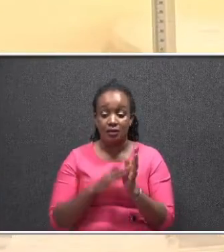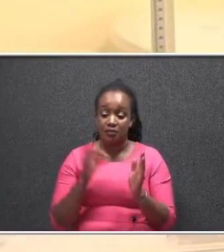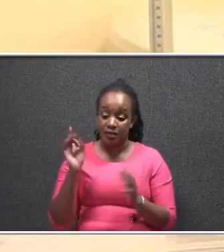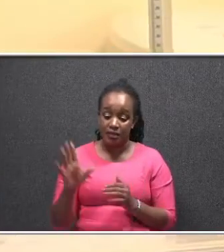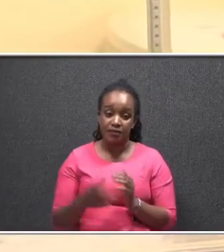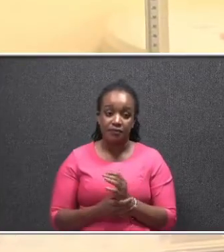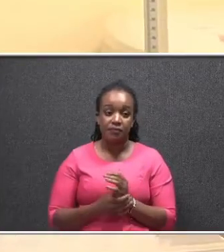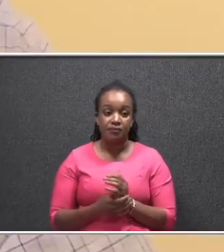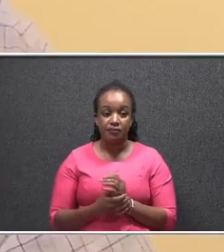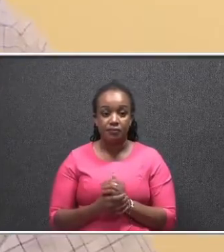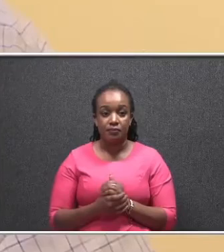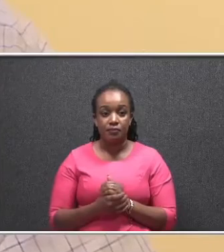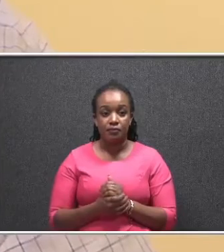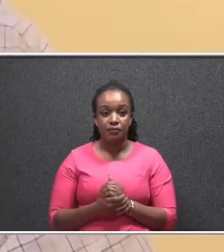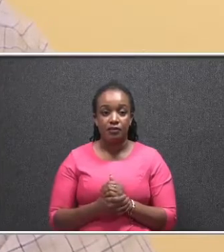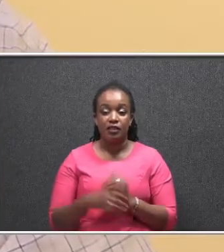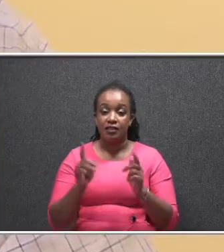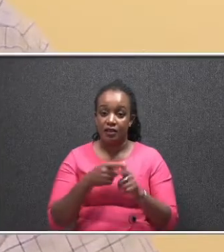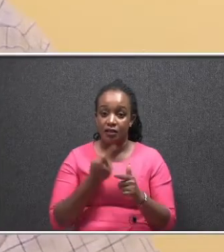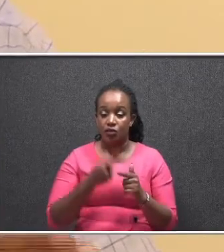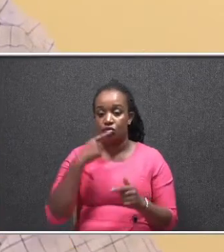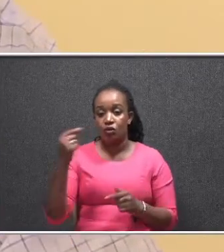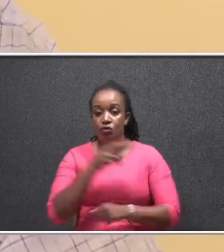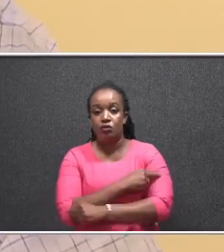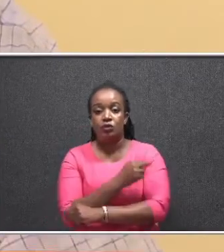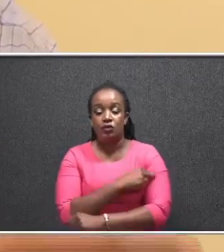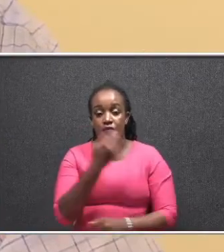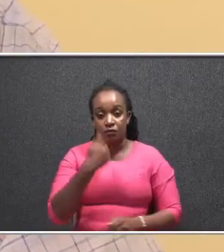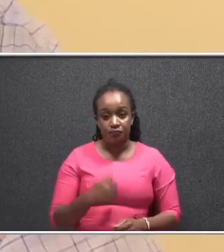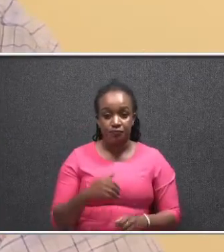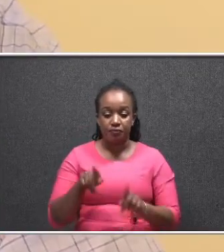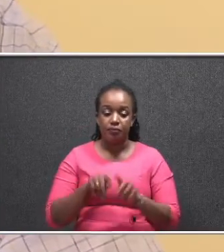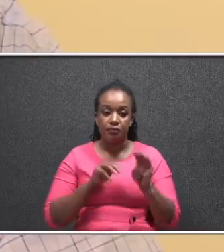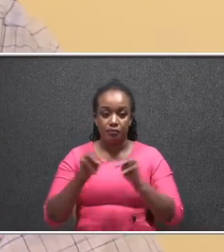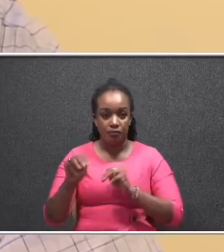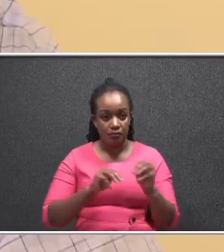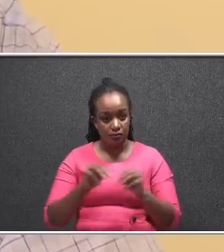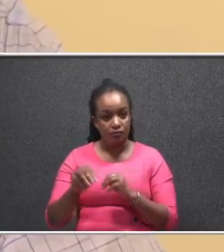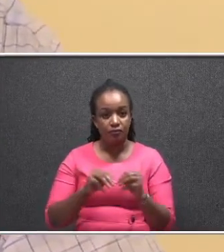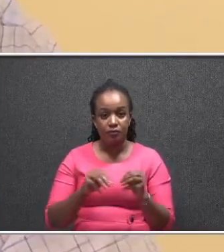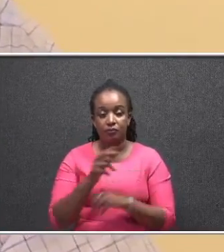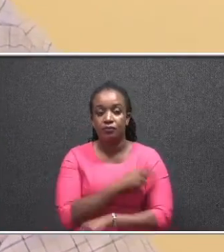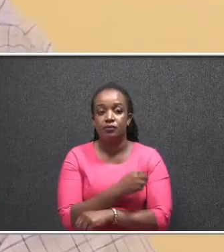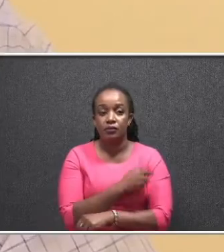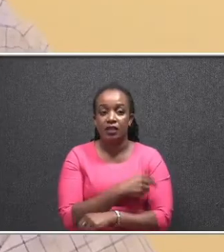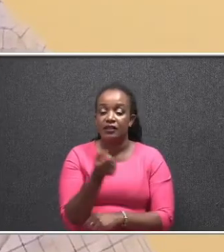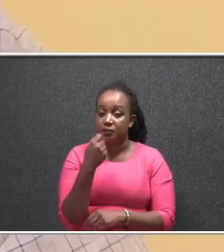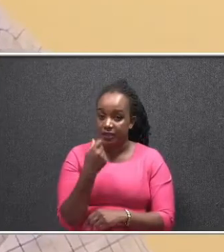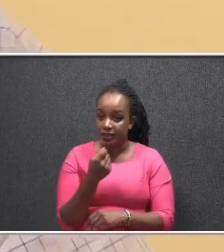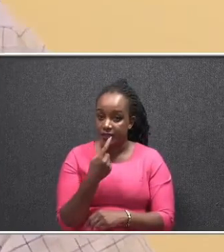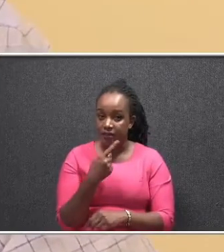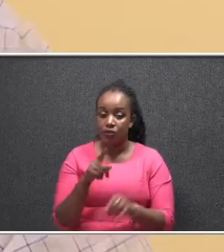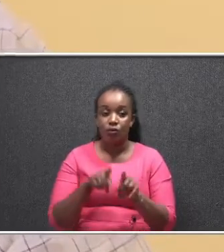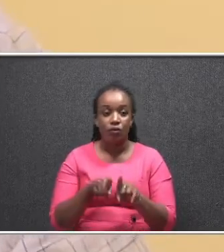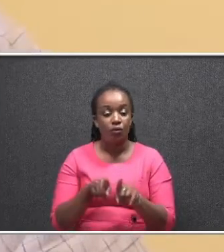thing. Considering the cost of the surgery and the post-operative management and staying in the hospital and the medicine, the cost might be as